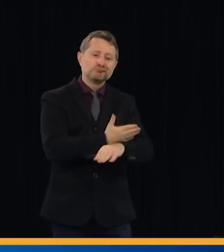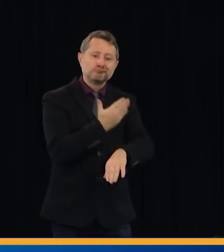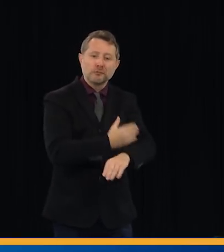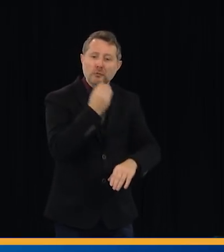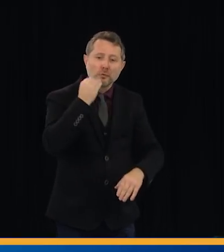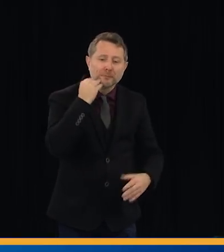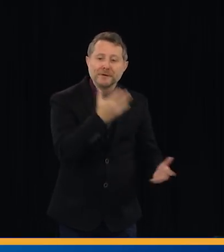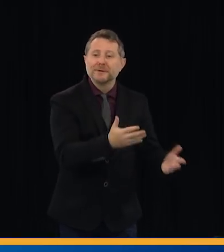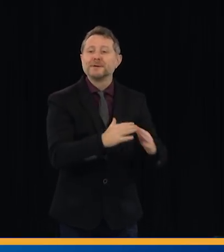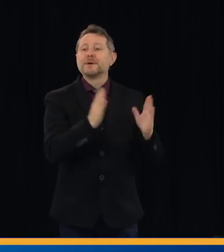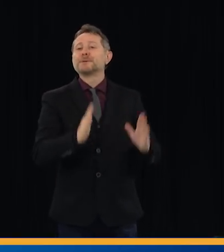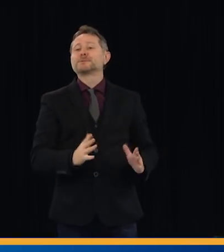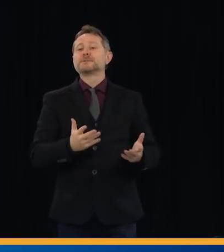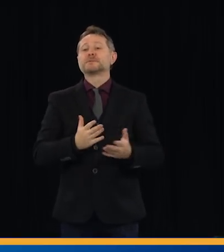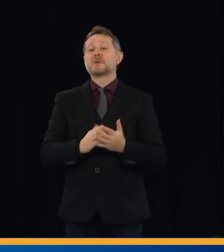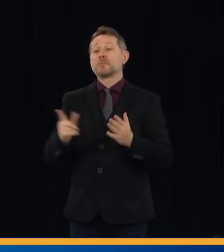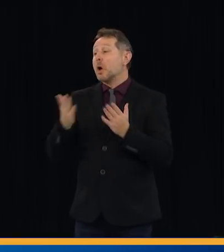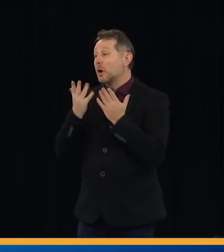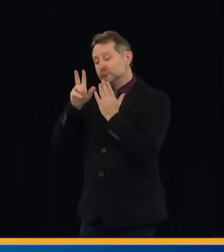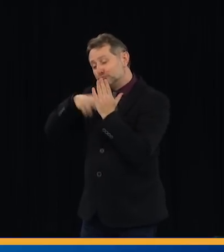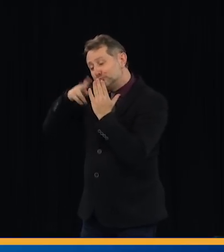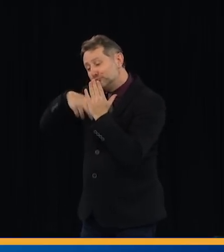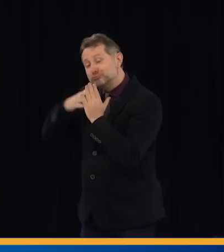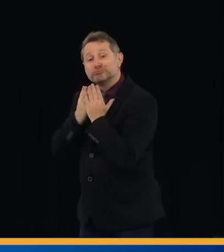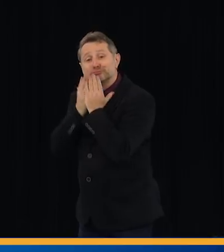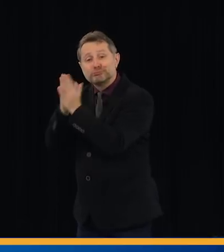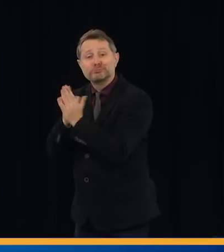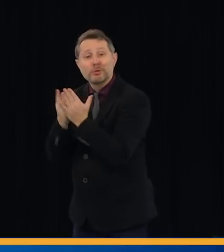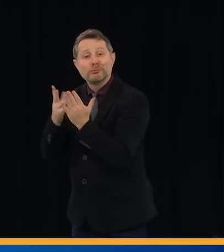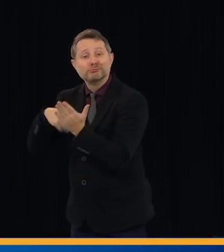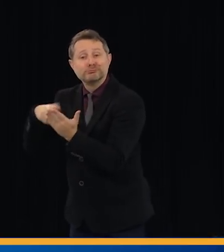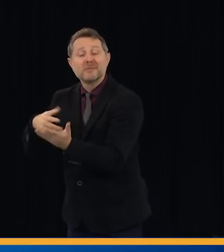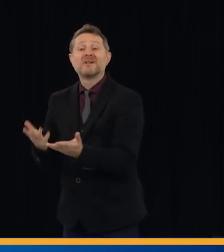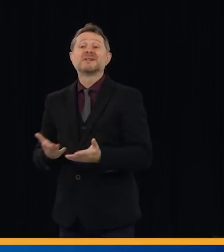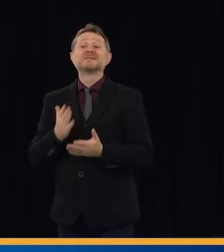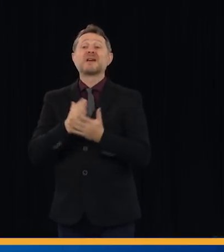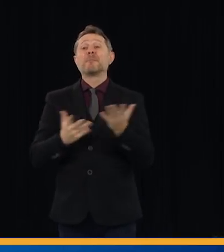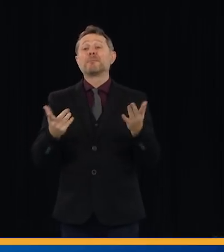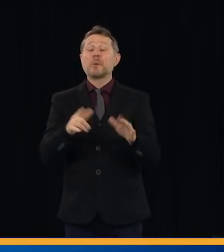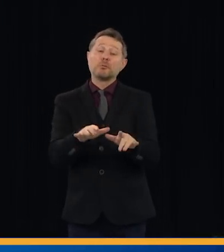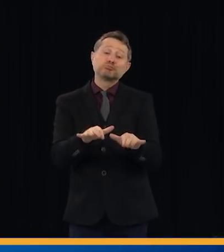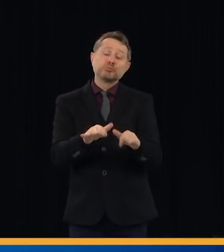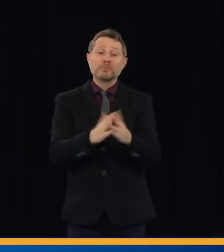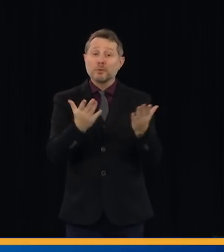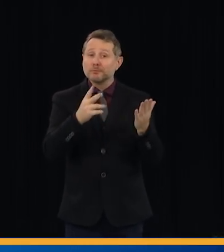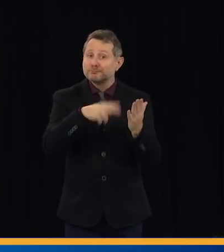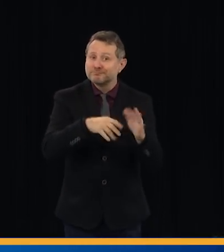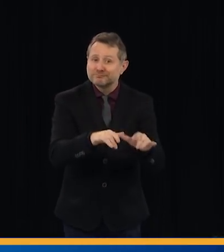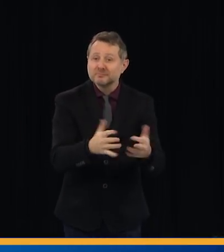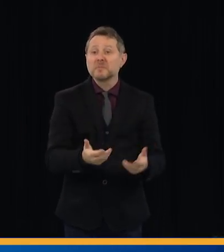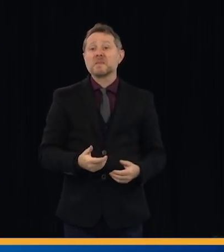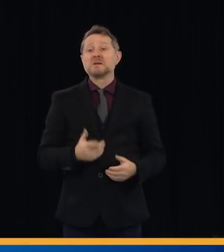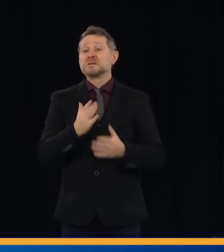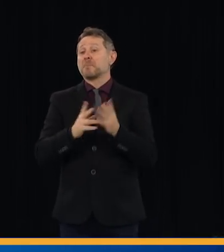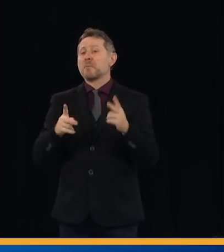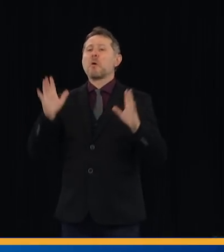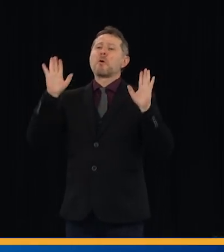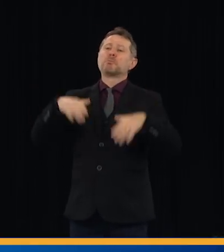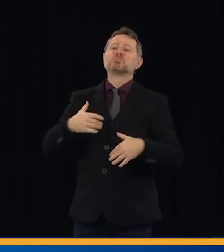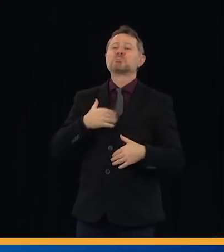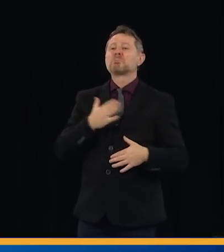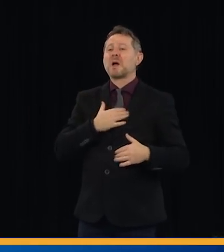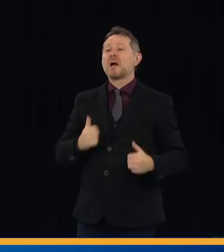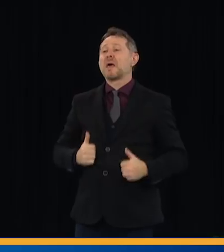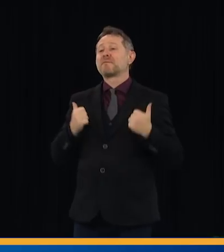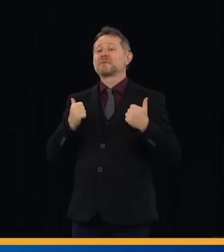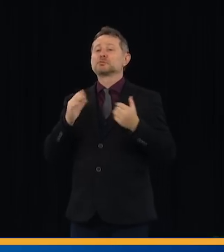that they never got to do, who's writing a book. Few people say, I'm writing my journals, I'm writing my life